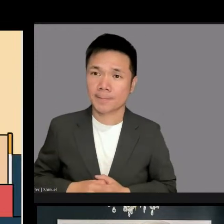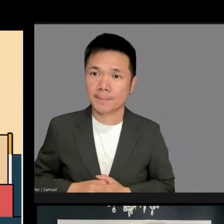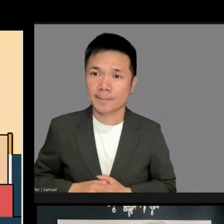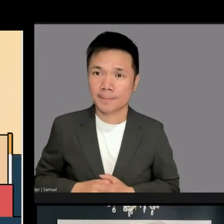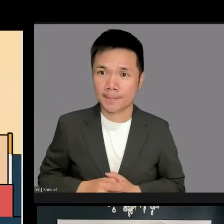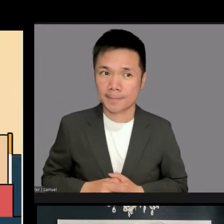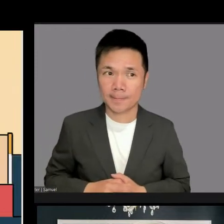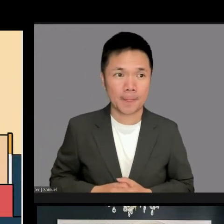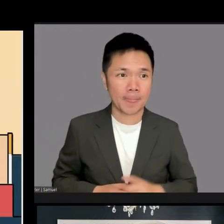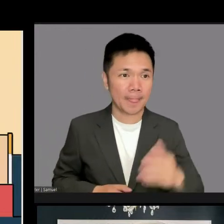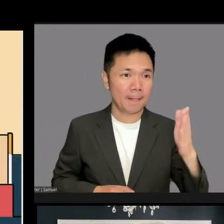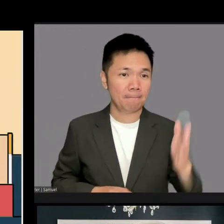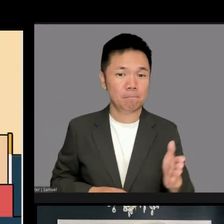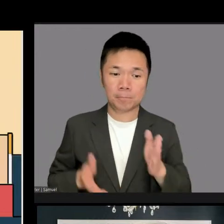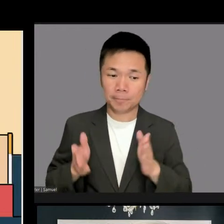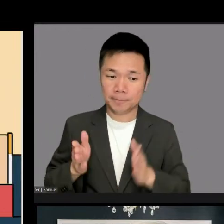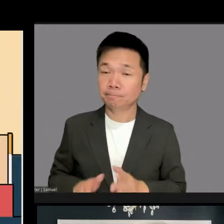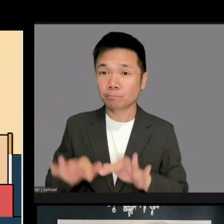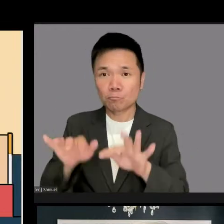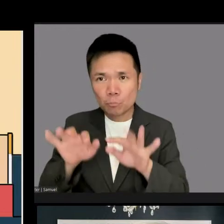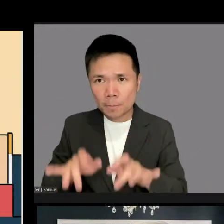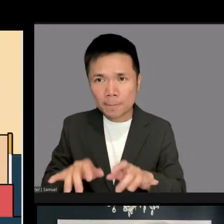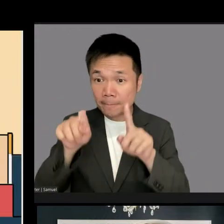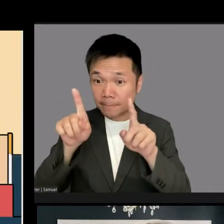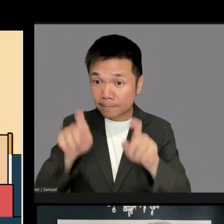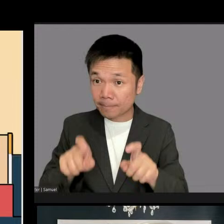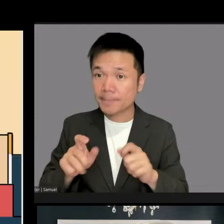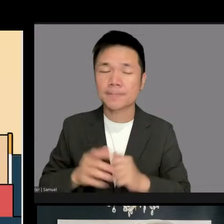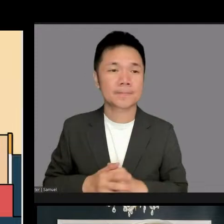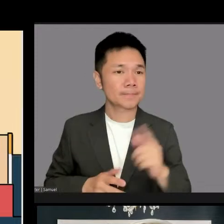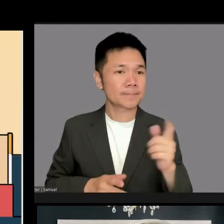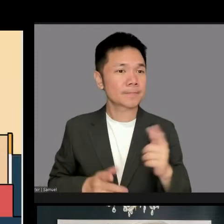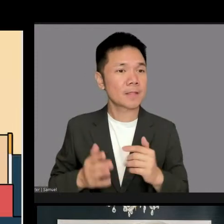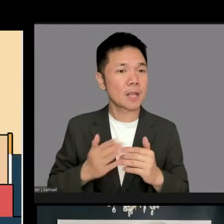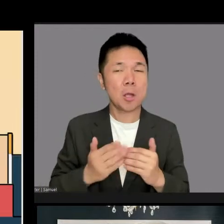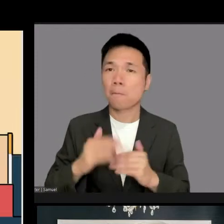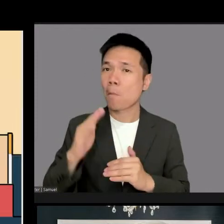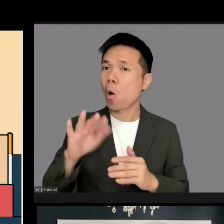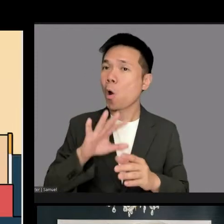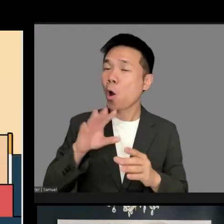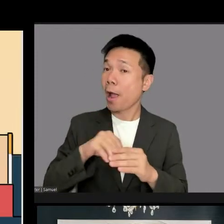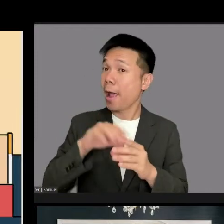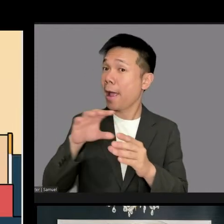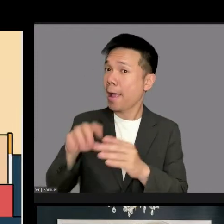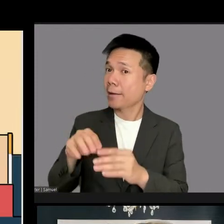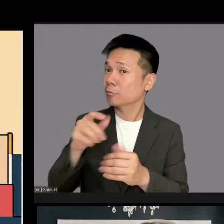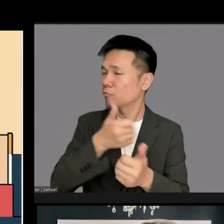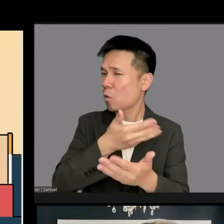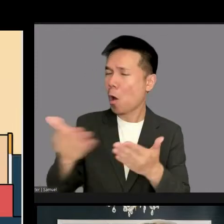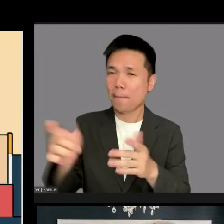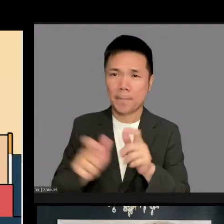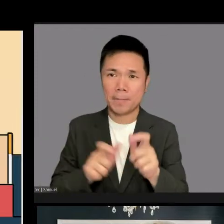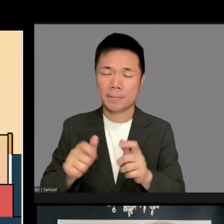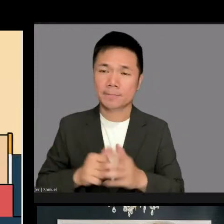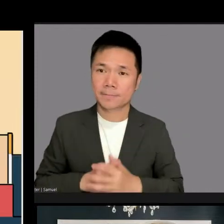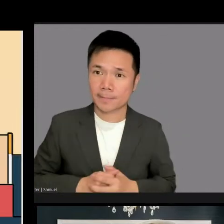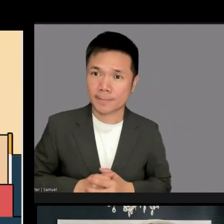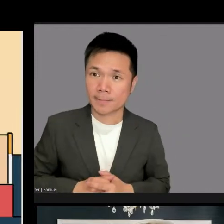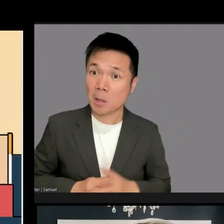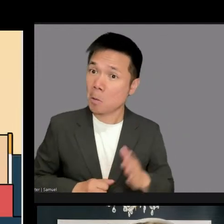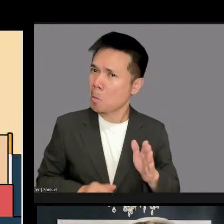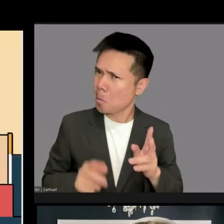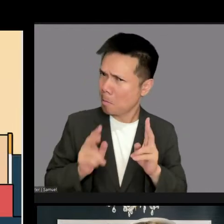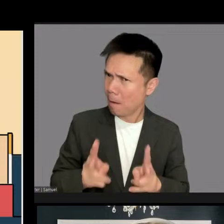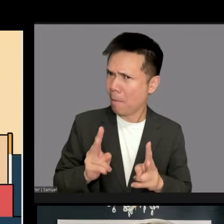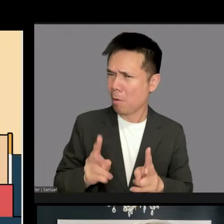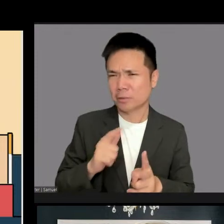So by manually testing your product, you're more likely to create an inclusive and accessible experience for all users. This is a really critical step